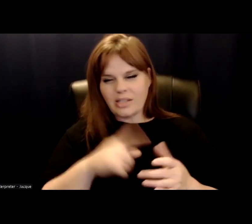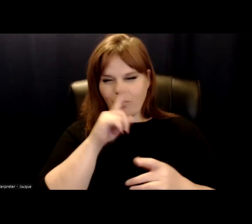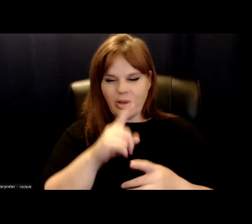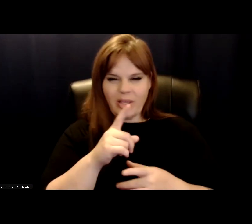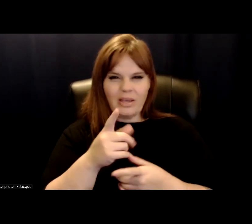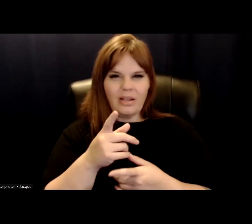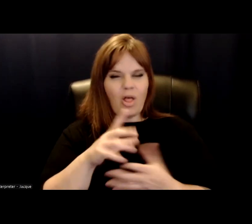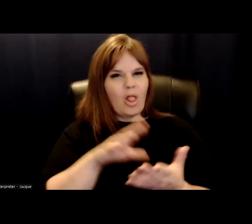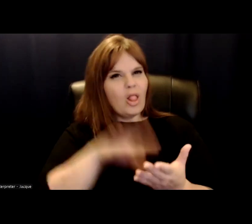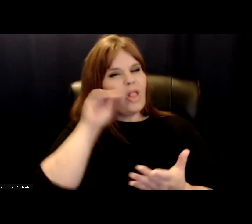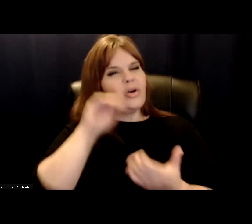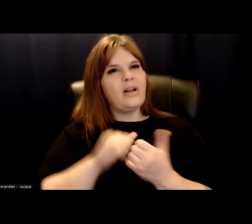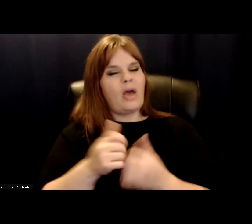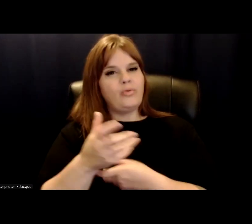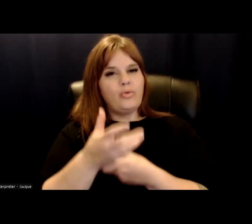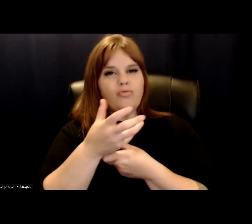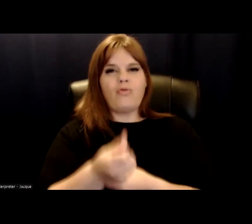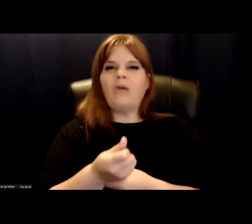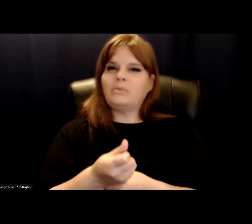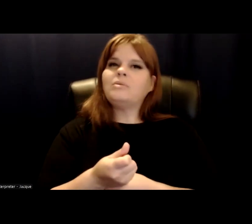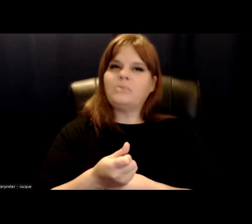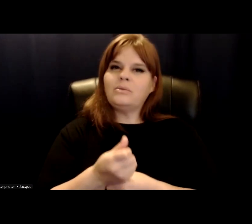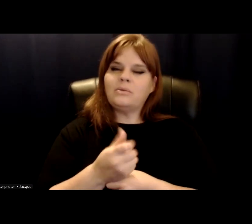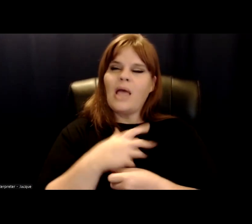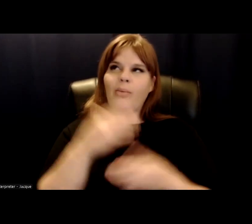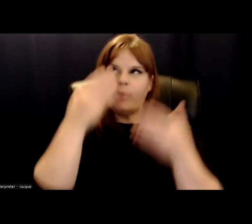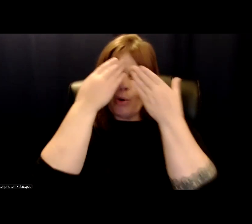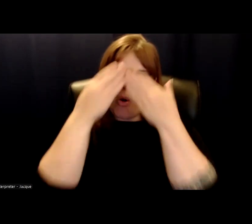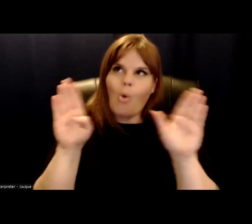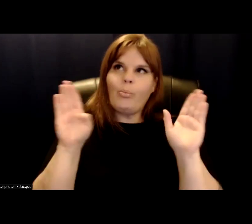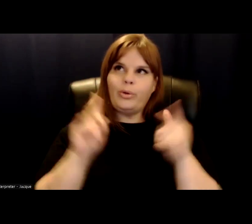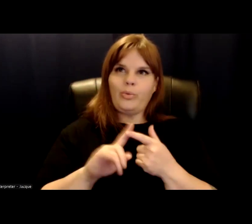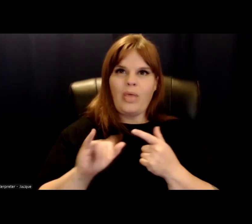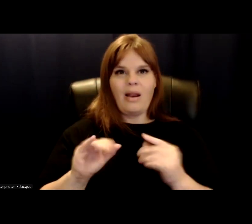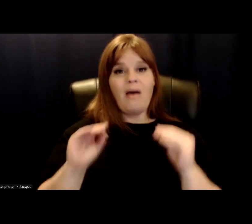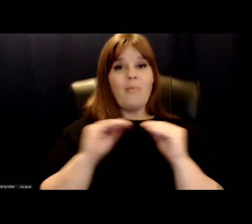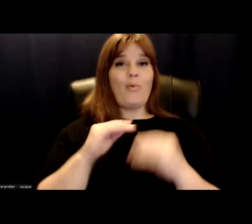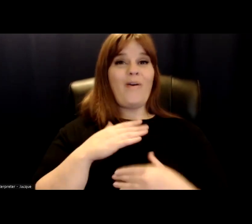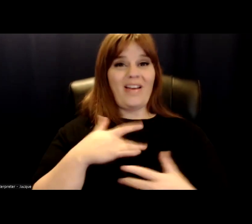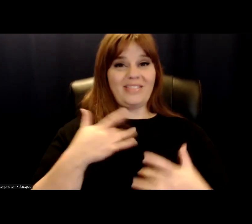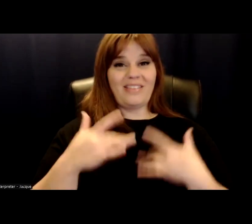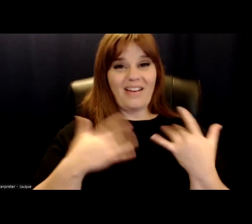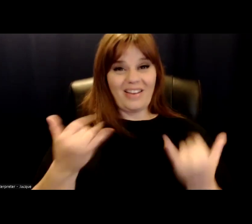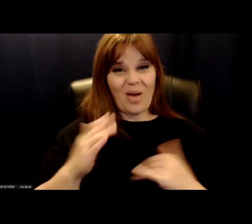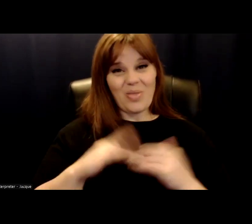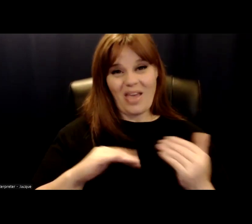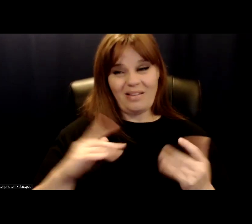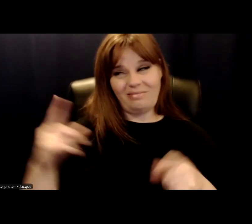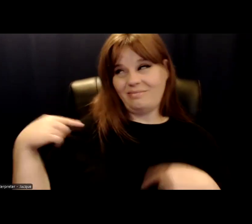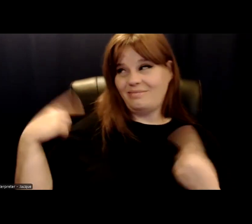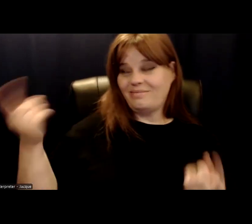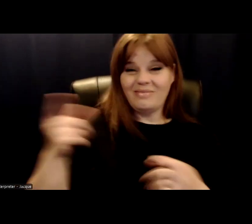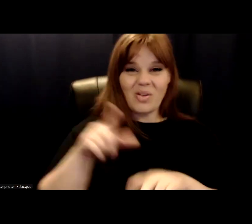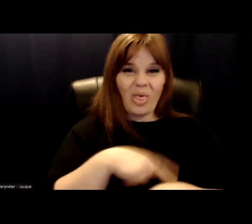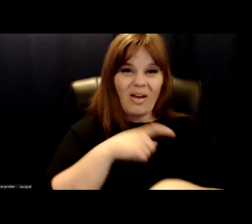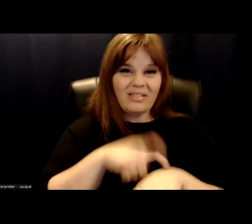trust more and be open to that. I'm more excited now than I have been in a long time about